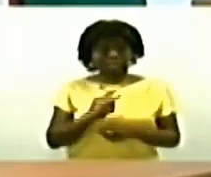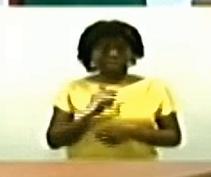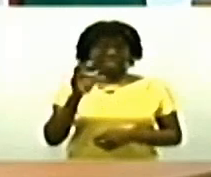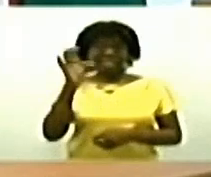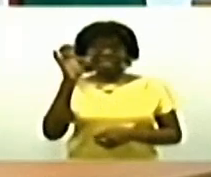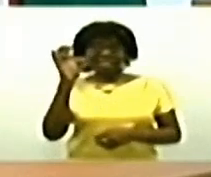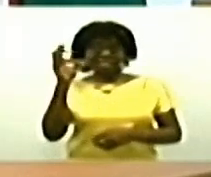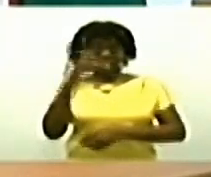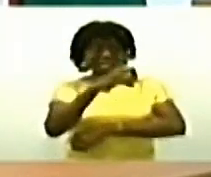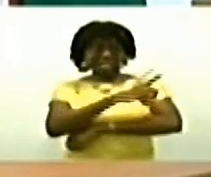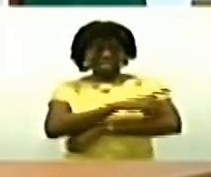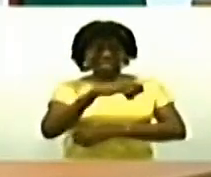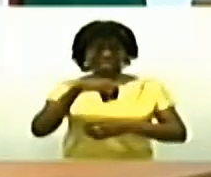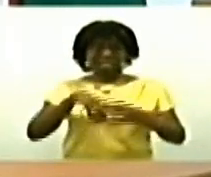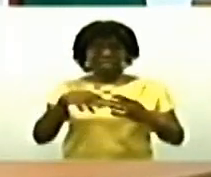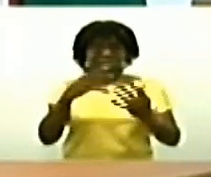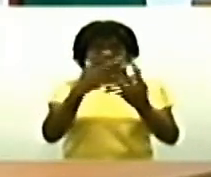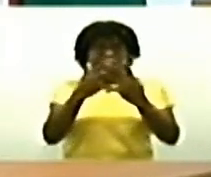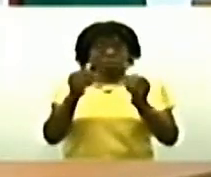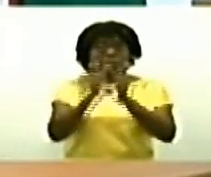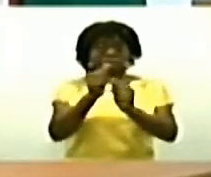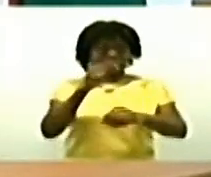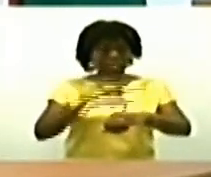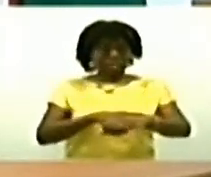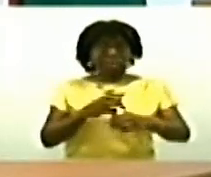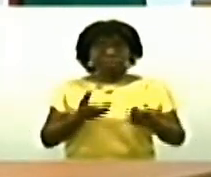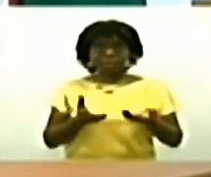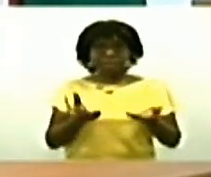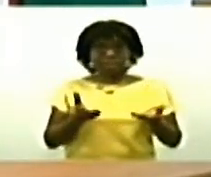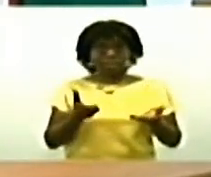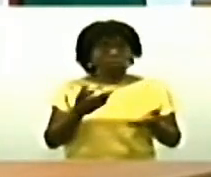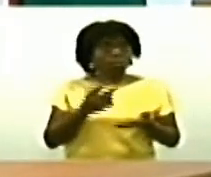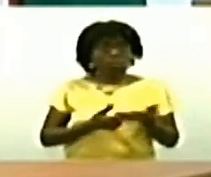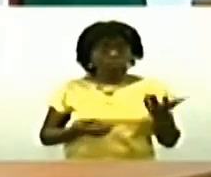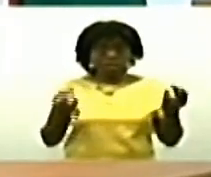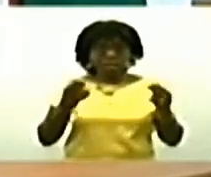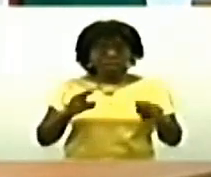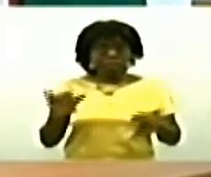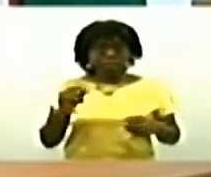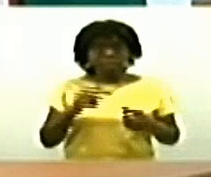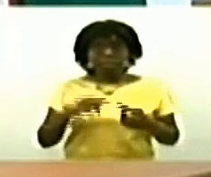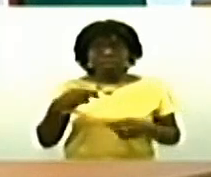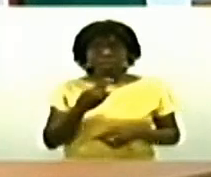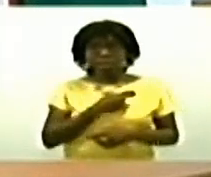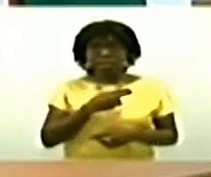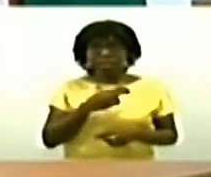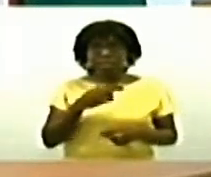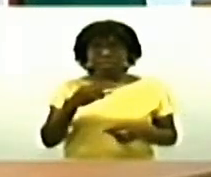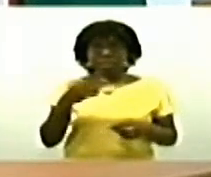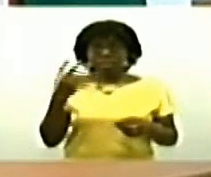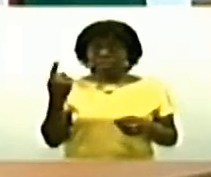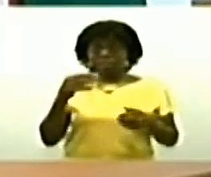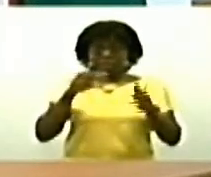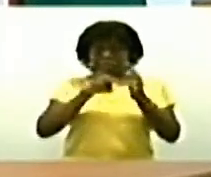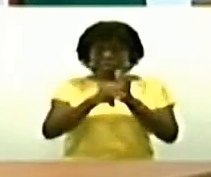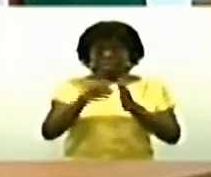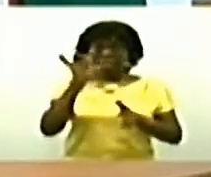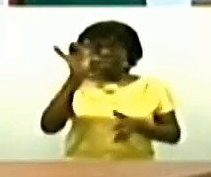time served. What's happening to us? There was a murder of an 8-year-old.